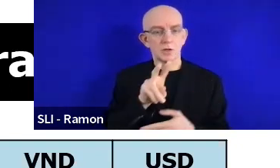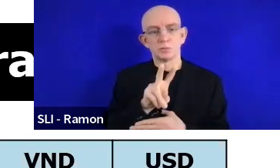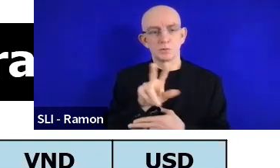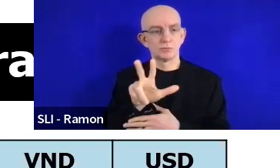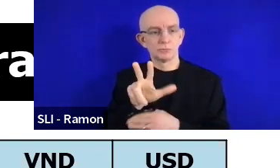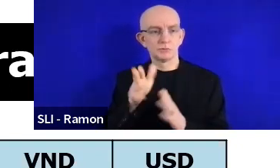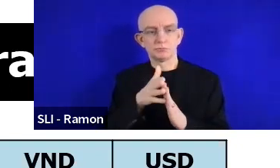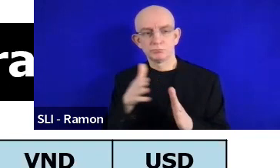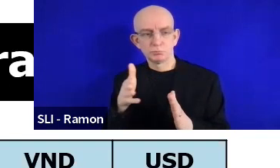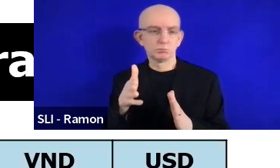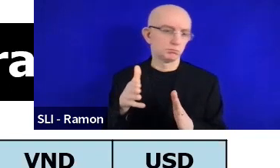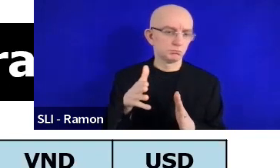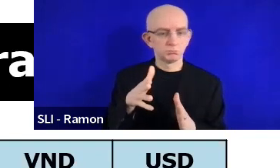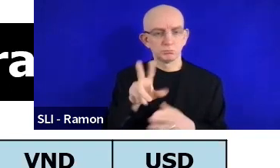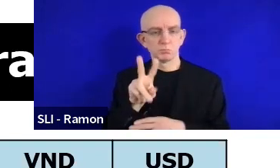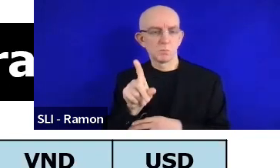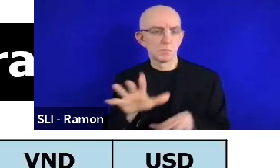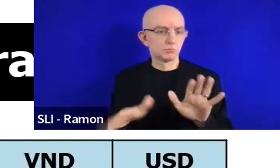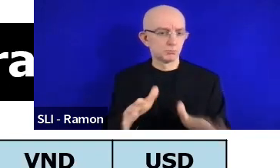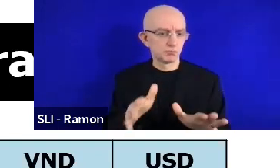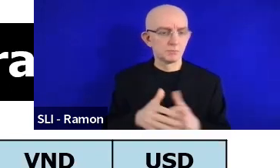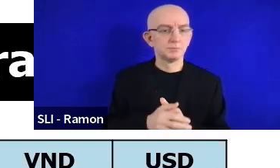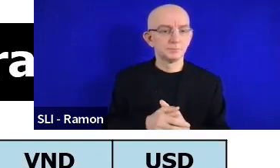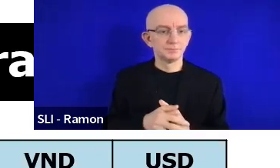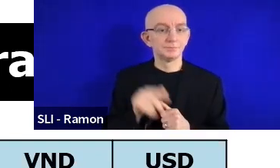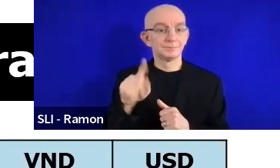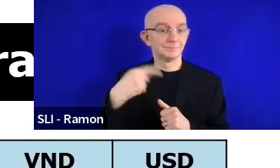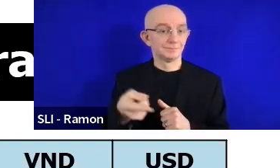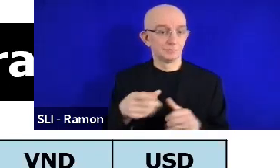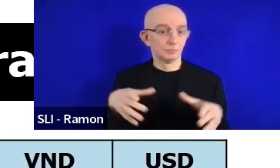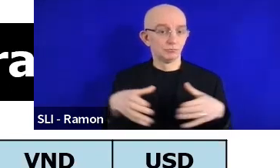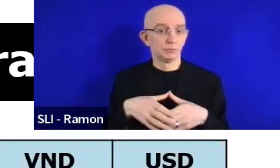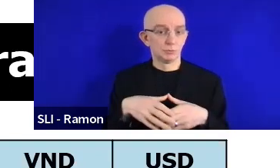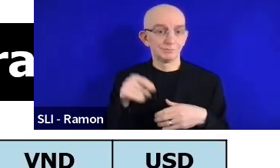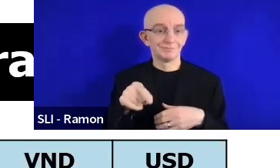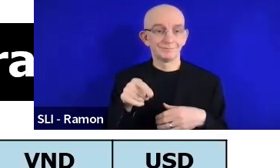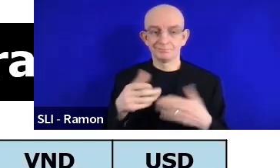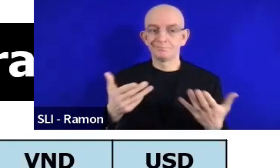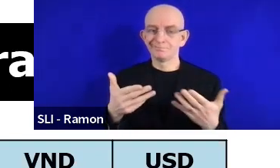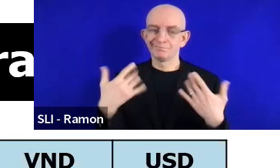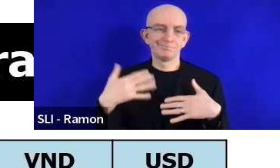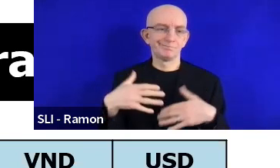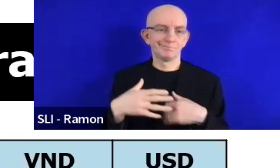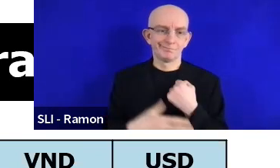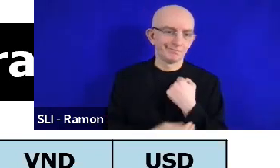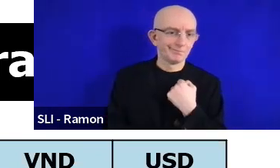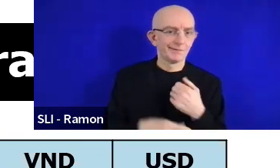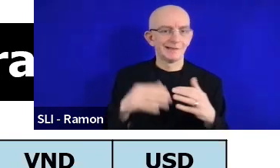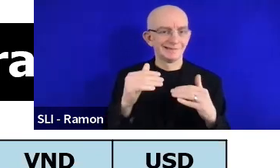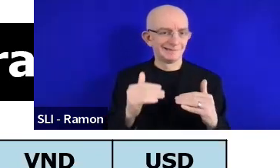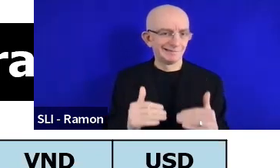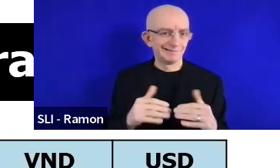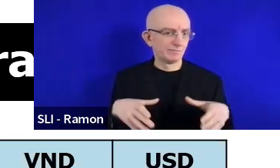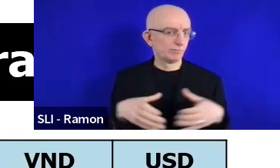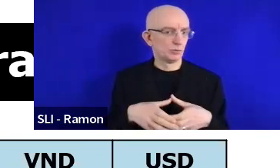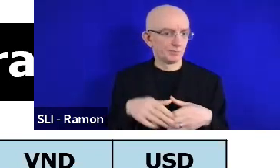monthly allowance. And for people with disability, they receive either 31 or 39 US dollar based on the